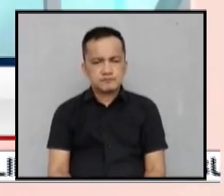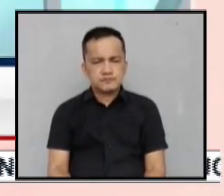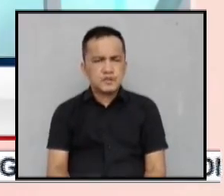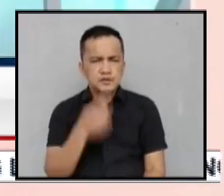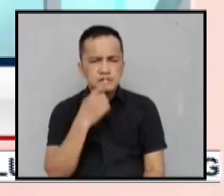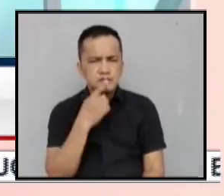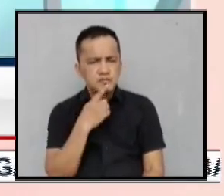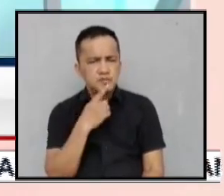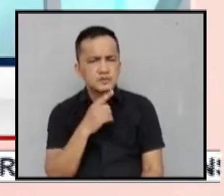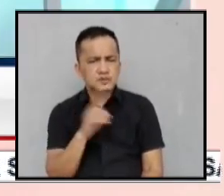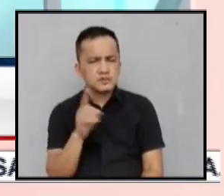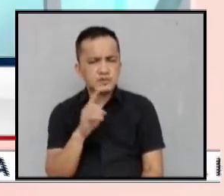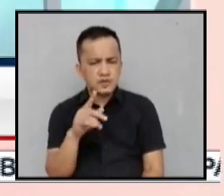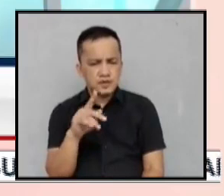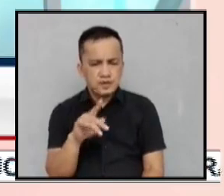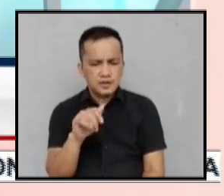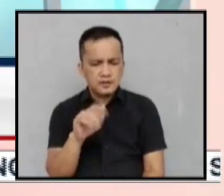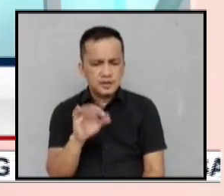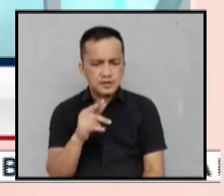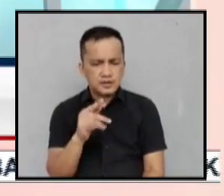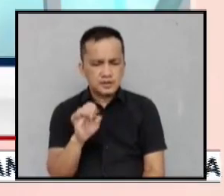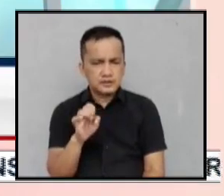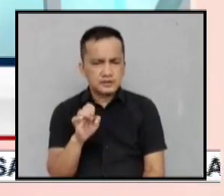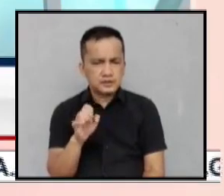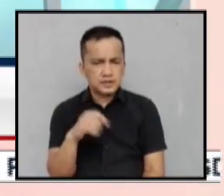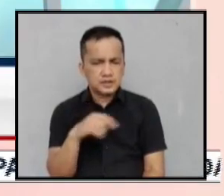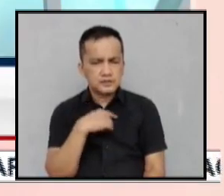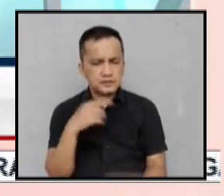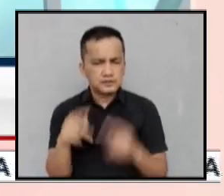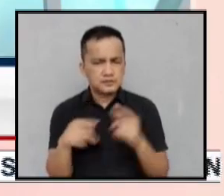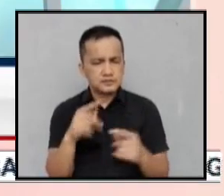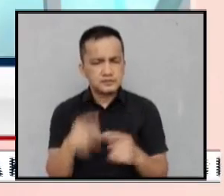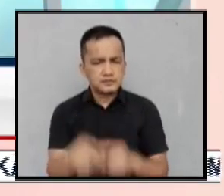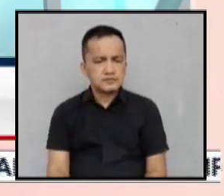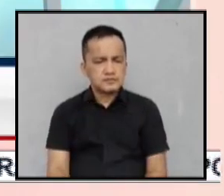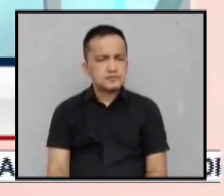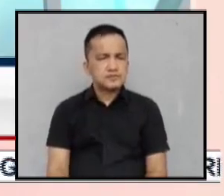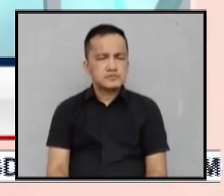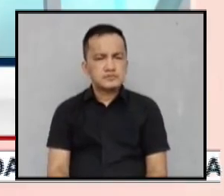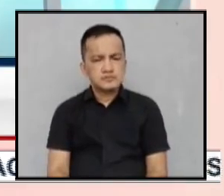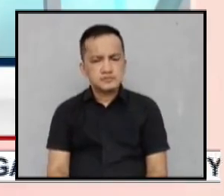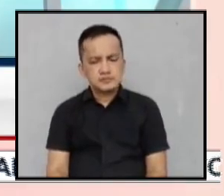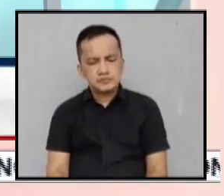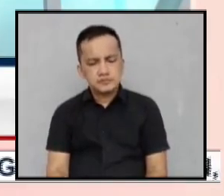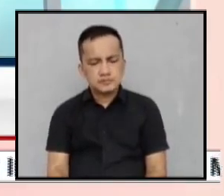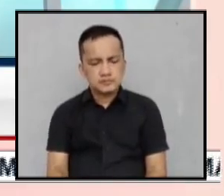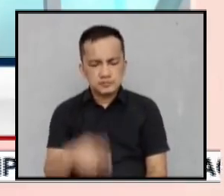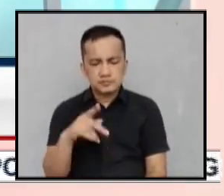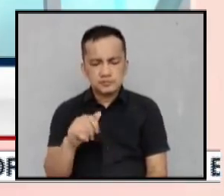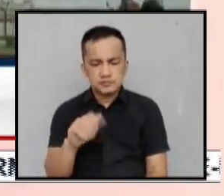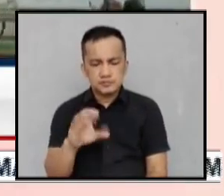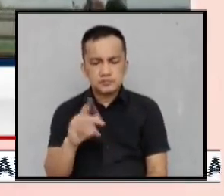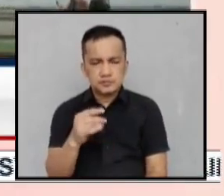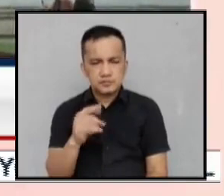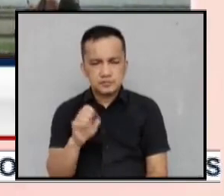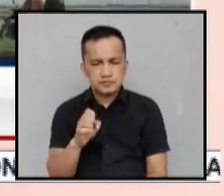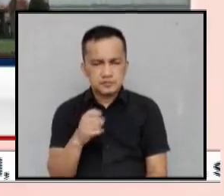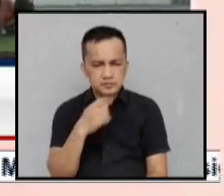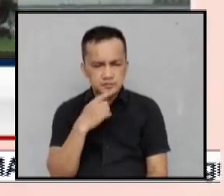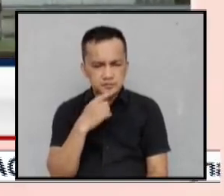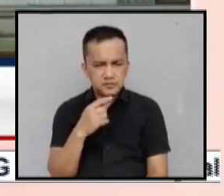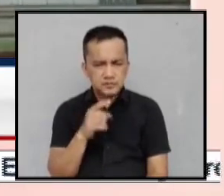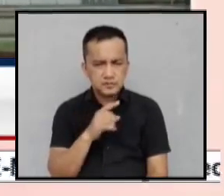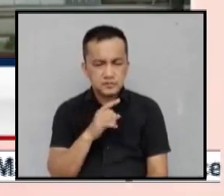o package ng ating mga kababayan? Yung mga packages and parcels, we're doing the inventory coming